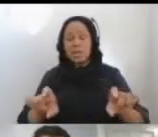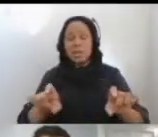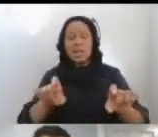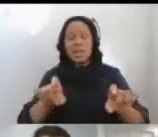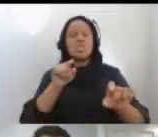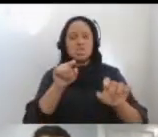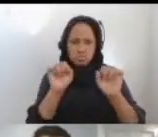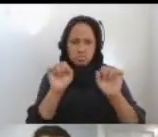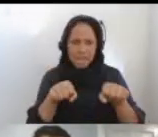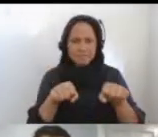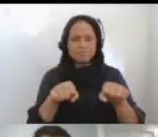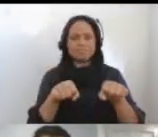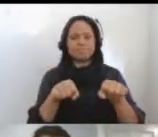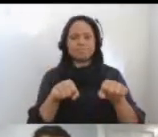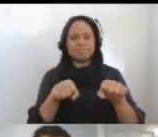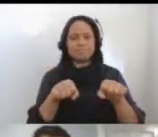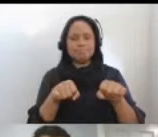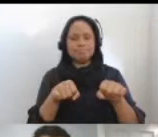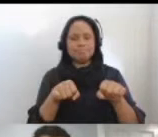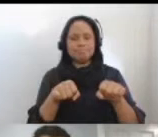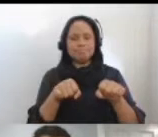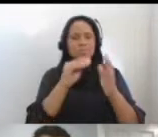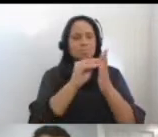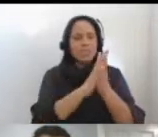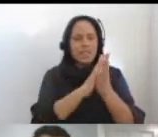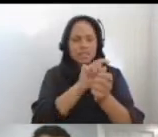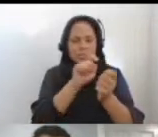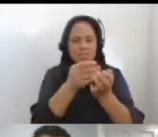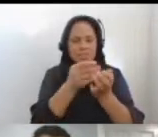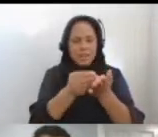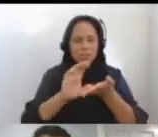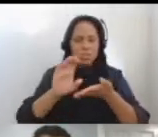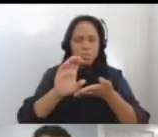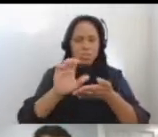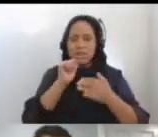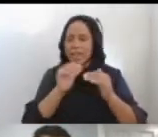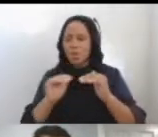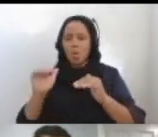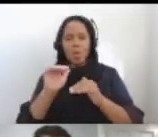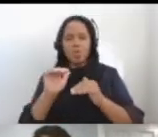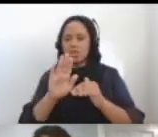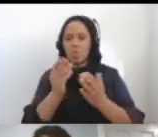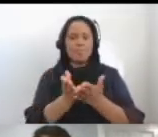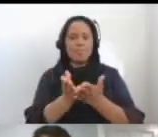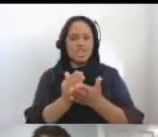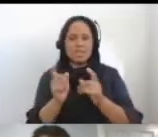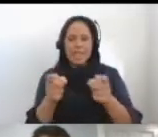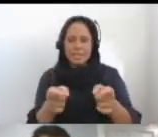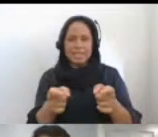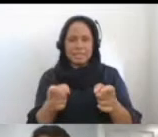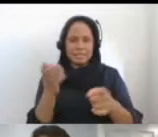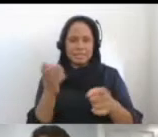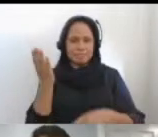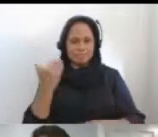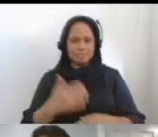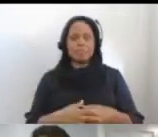can place a set amount of money that doesn't exceed your budget allocated to you. So